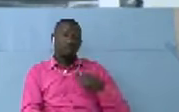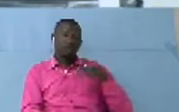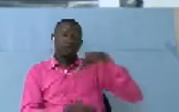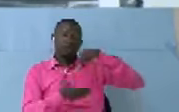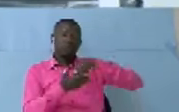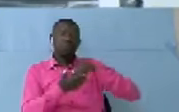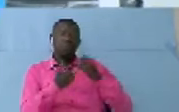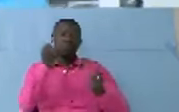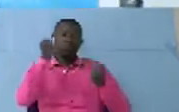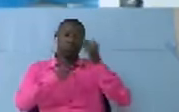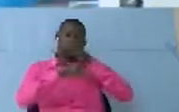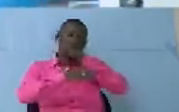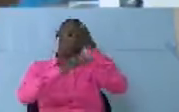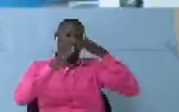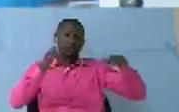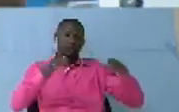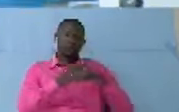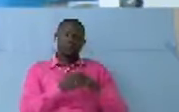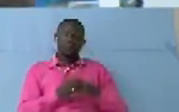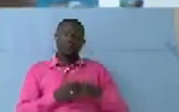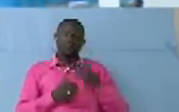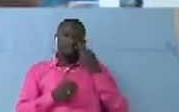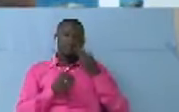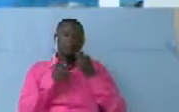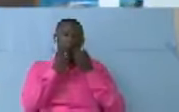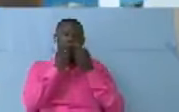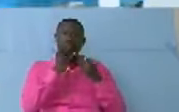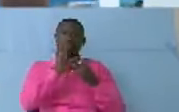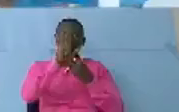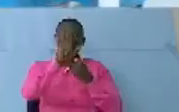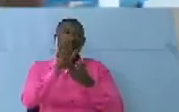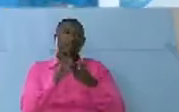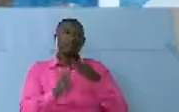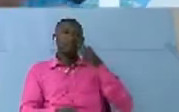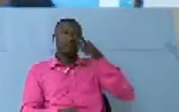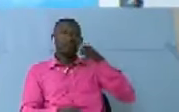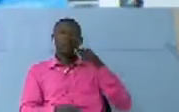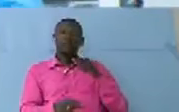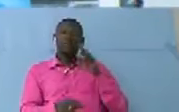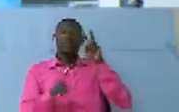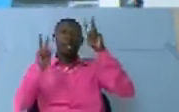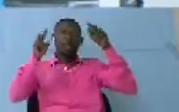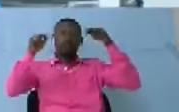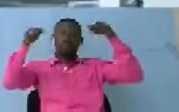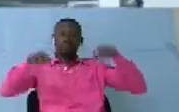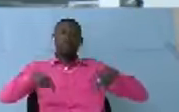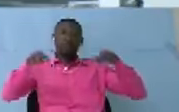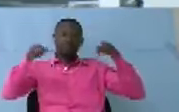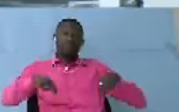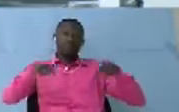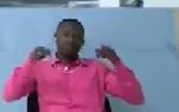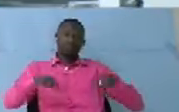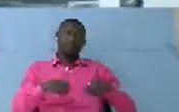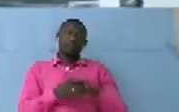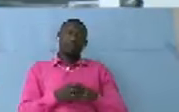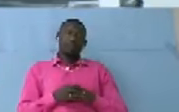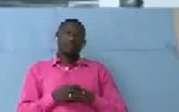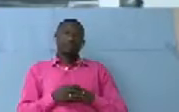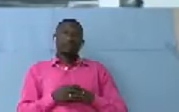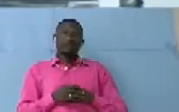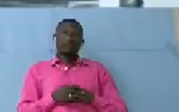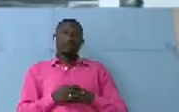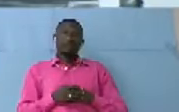the truck, and I was pointing my fingers down to Ajane. So your clip for